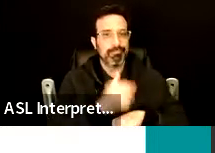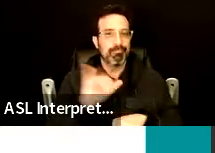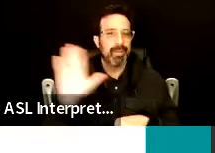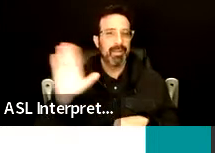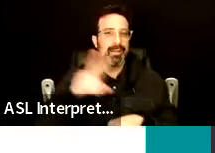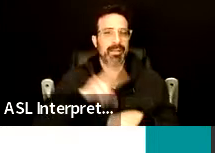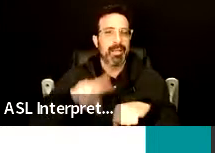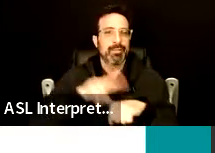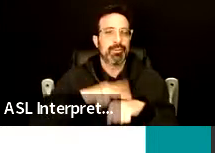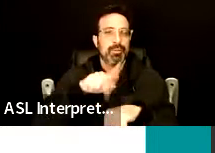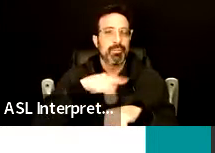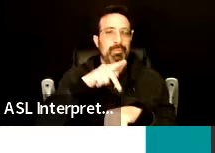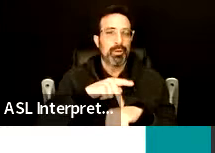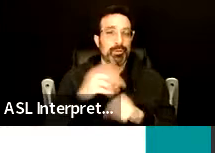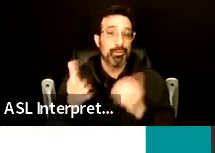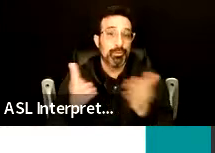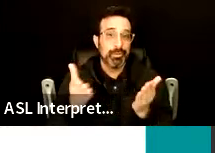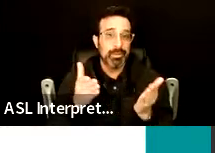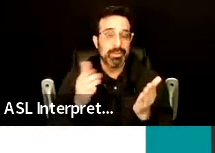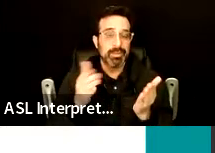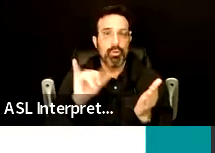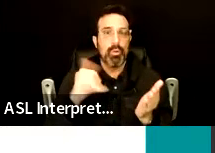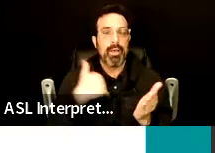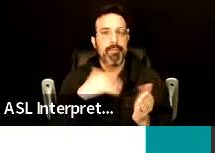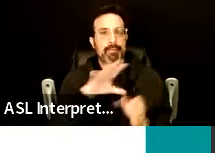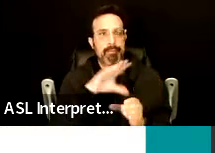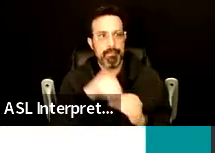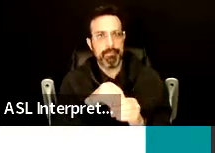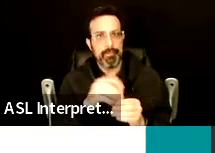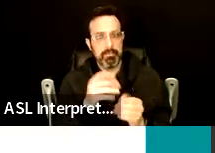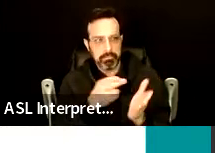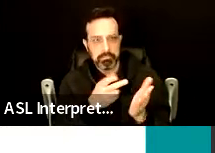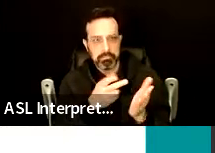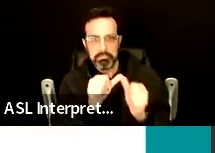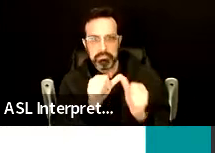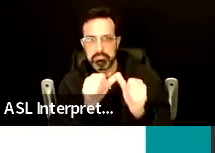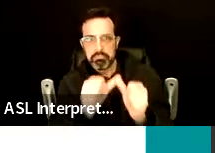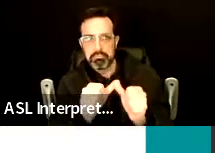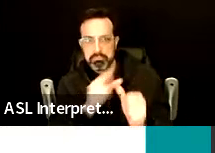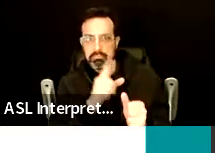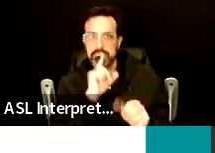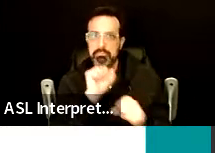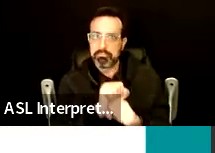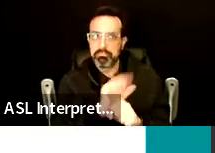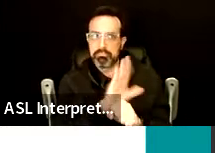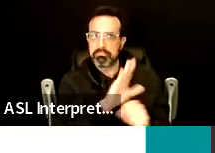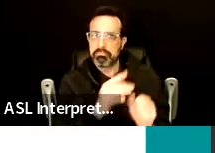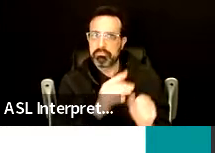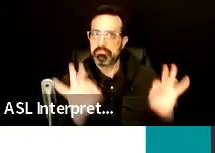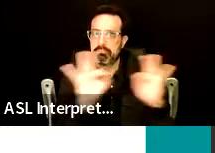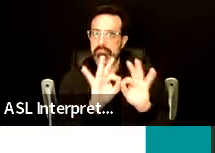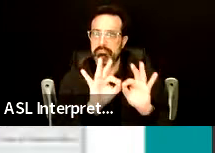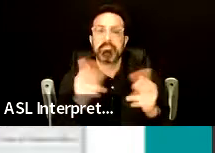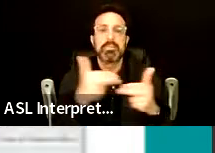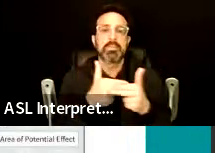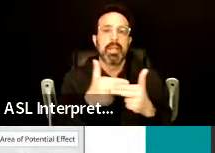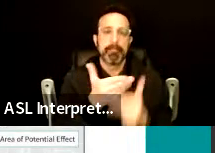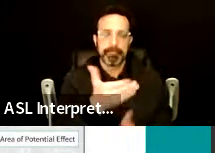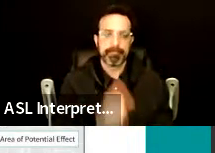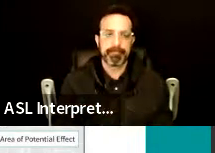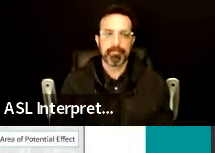Park Service and possess sufficient integrity to convey their significance. Slide, please.